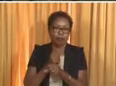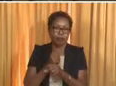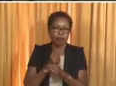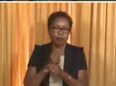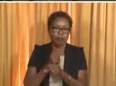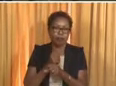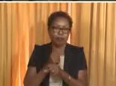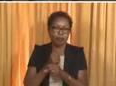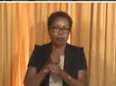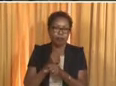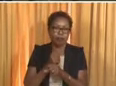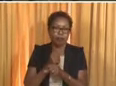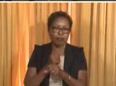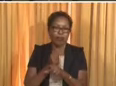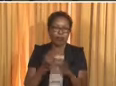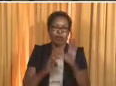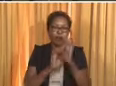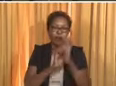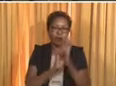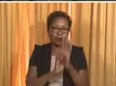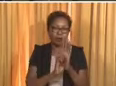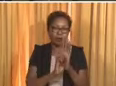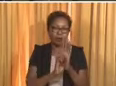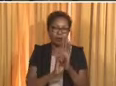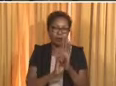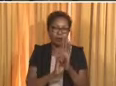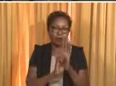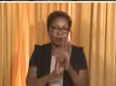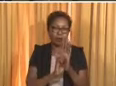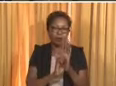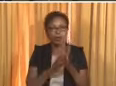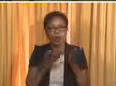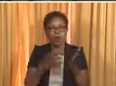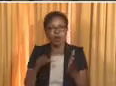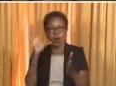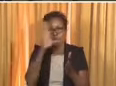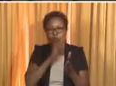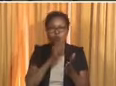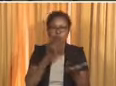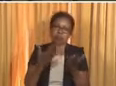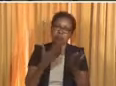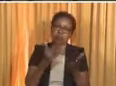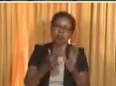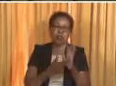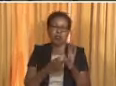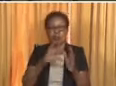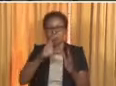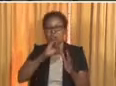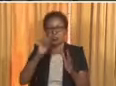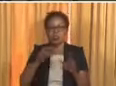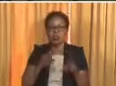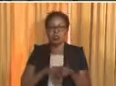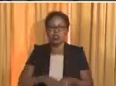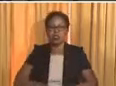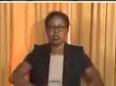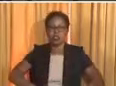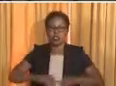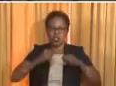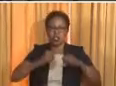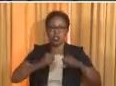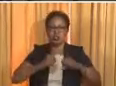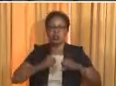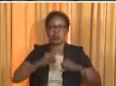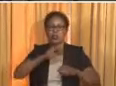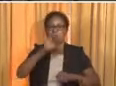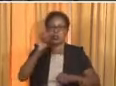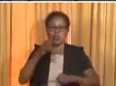an absurdity. For example, let us assume the Chief Justice, as the chair of the Judicial Service Commission, wishes to